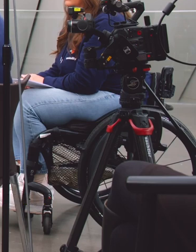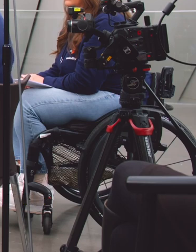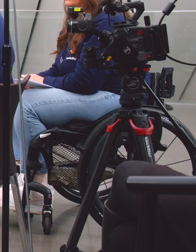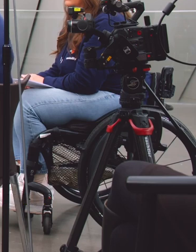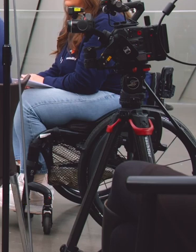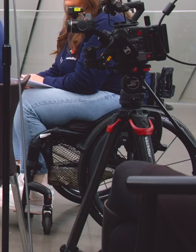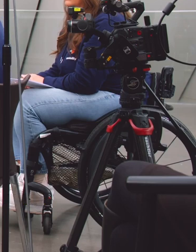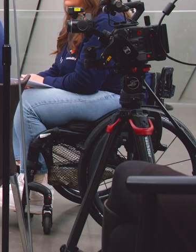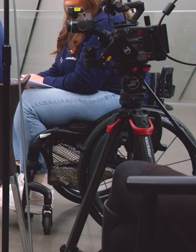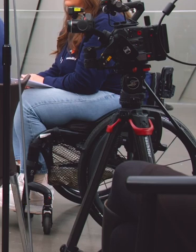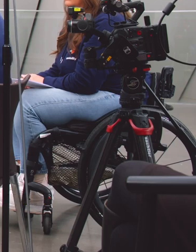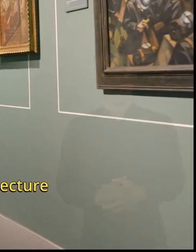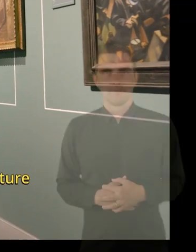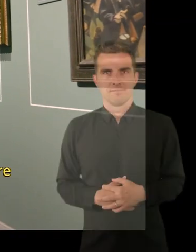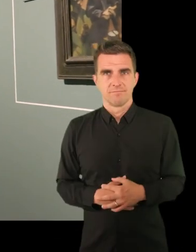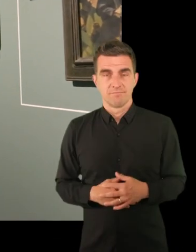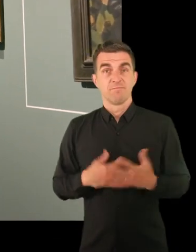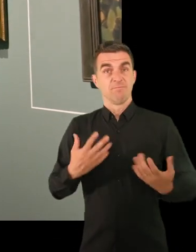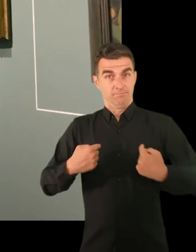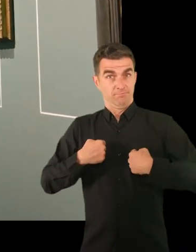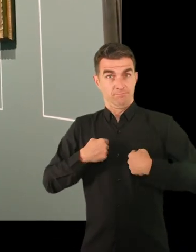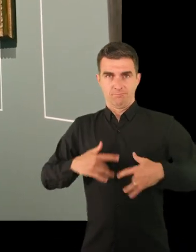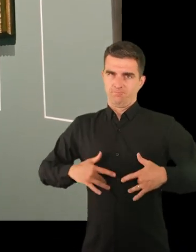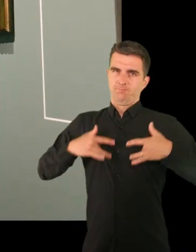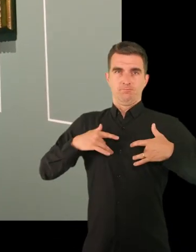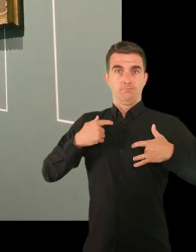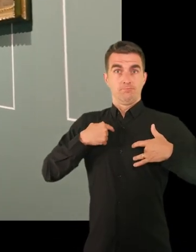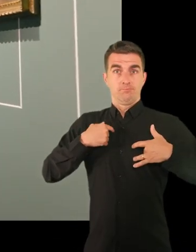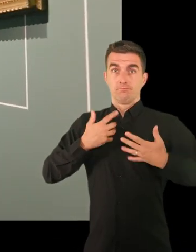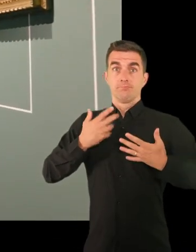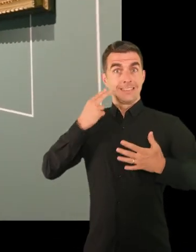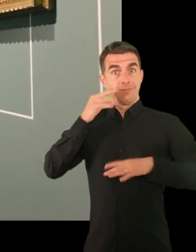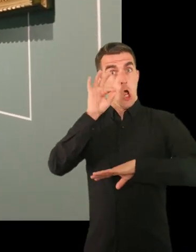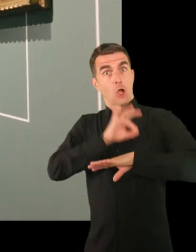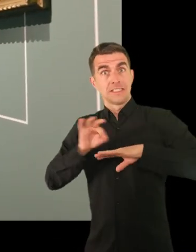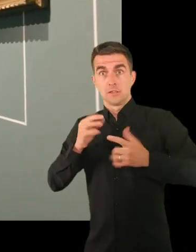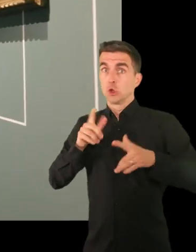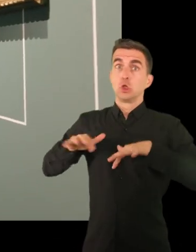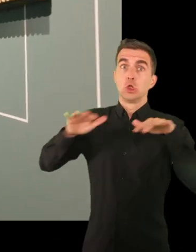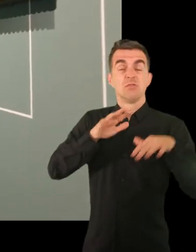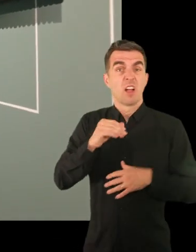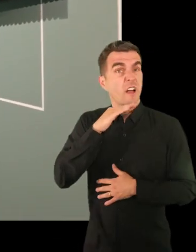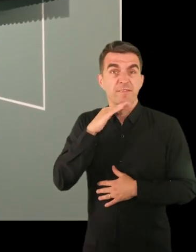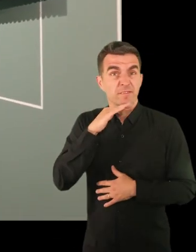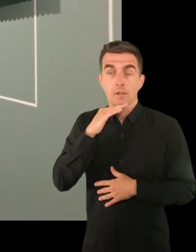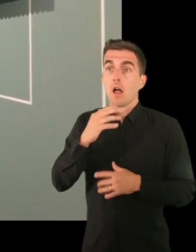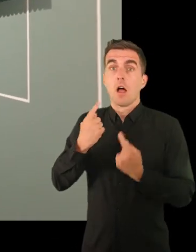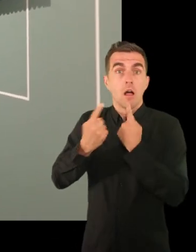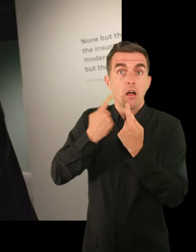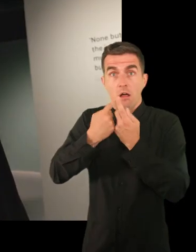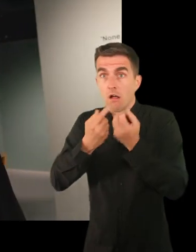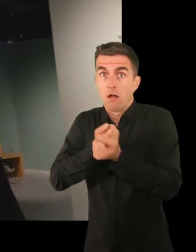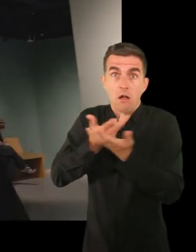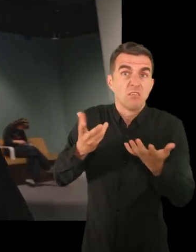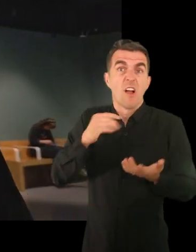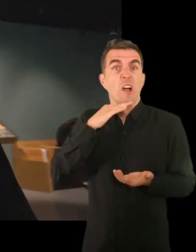outreach. And then fifth, peripheral. From my experience of doing the deaf architecture front, there isn't much out there. There isn't much resources.